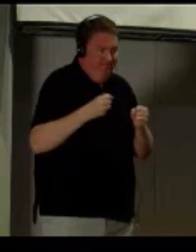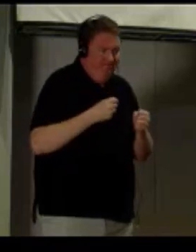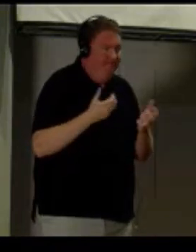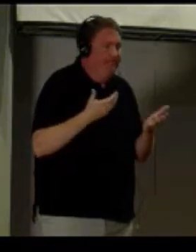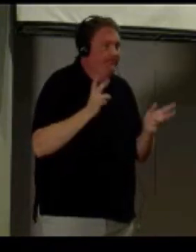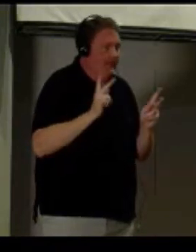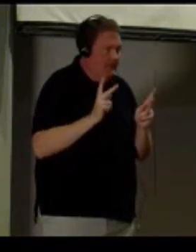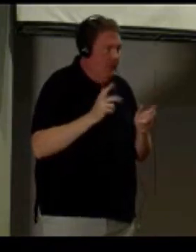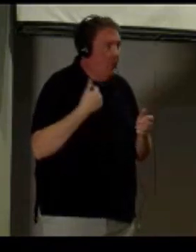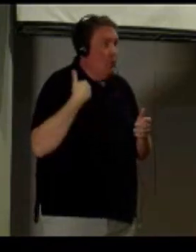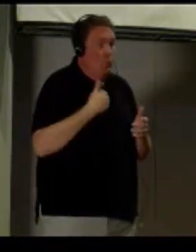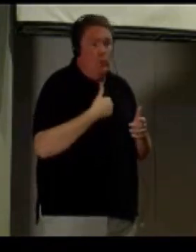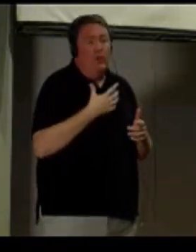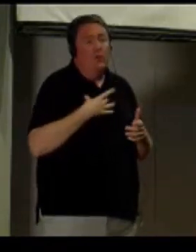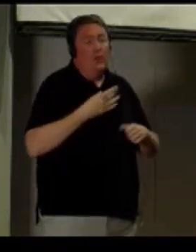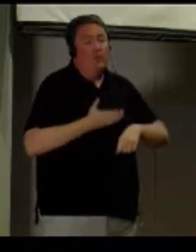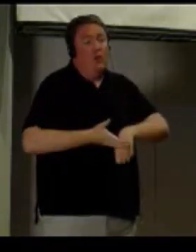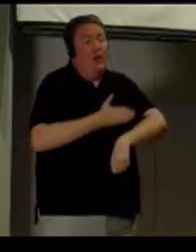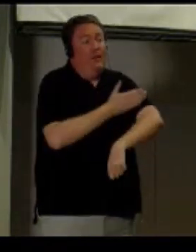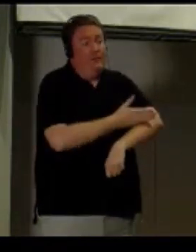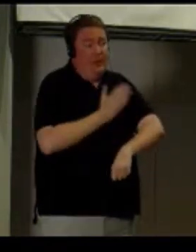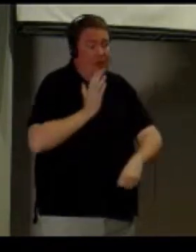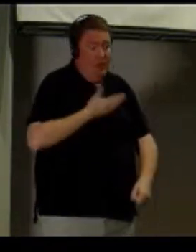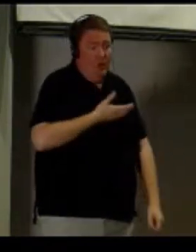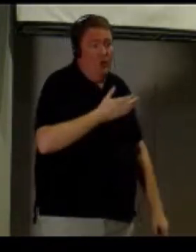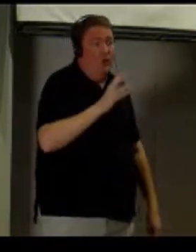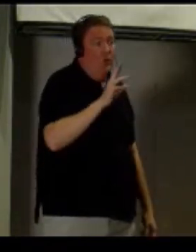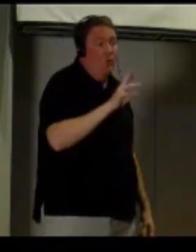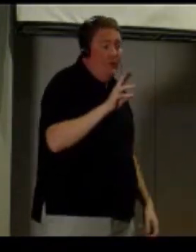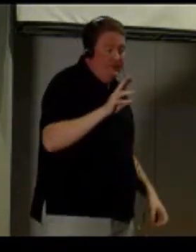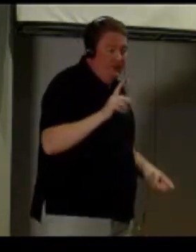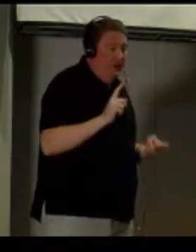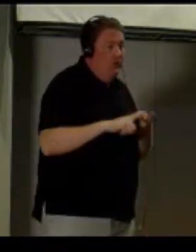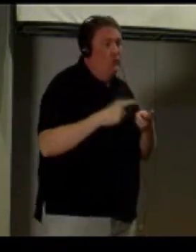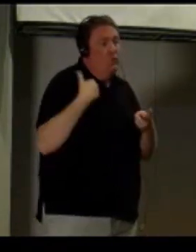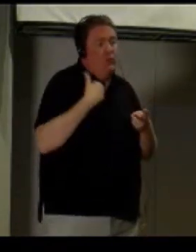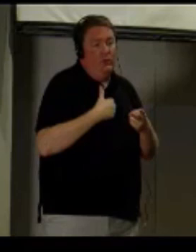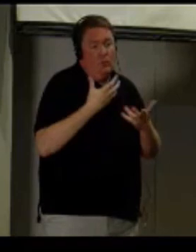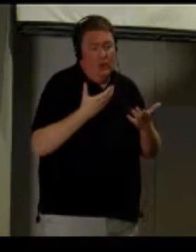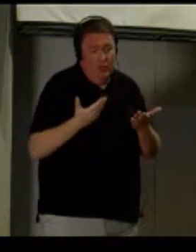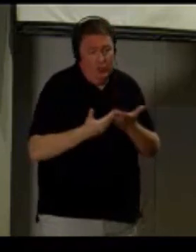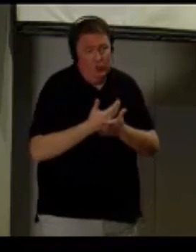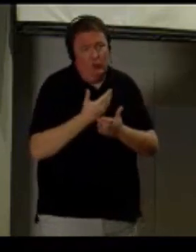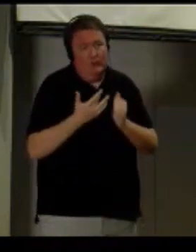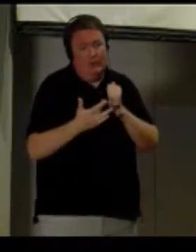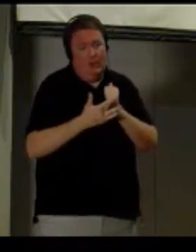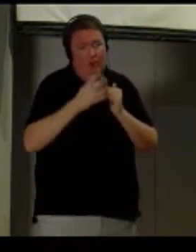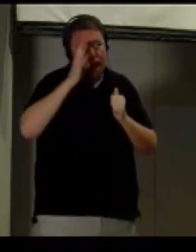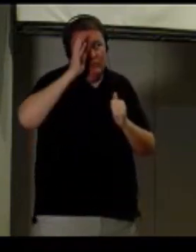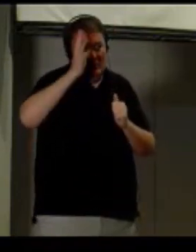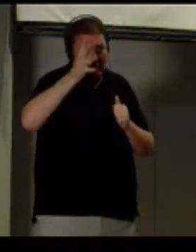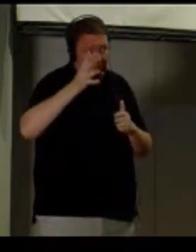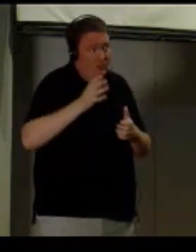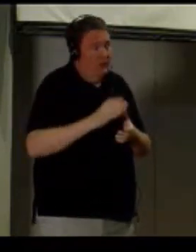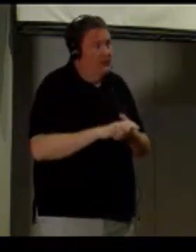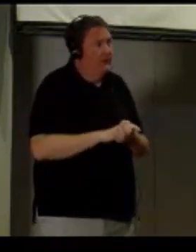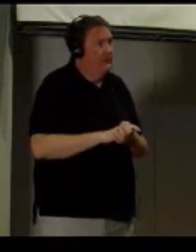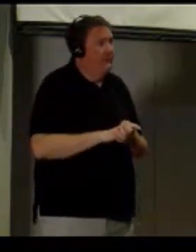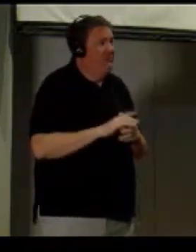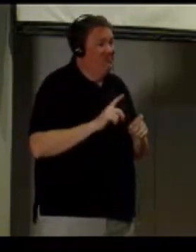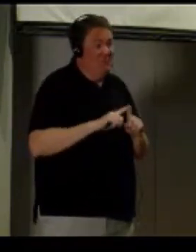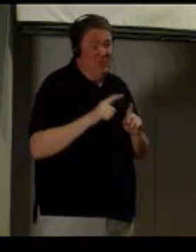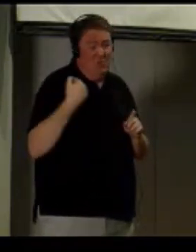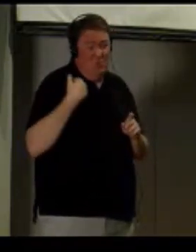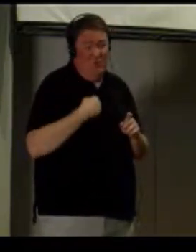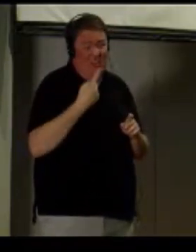to update our collections website. We want to kind of come up with a new technology. But I think we've only been